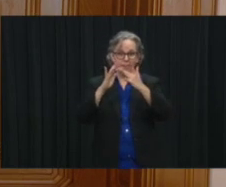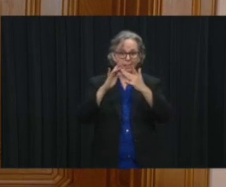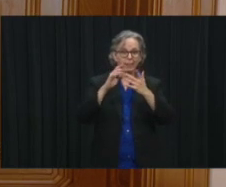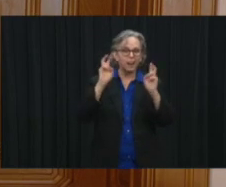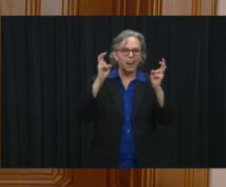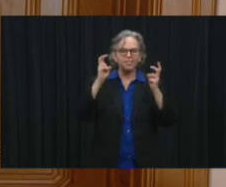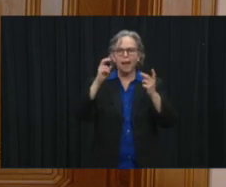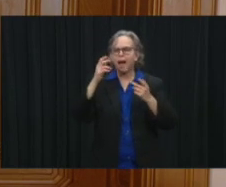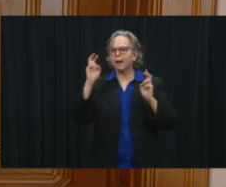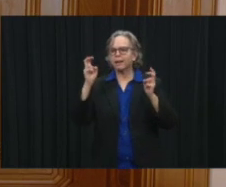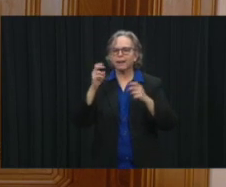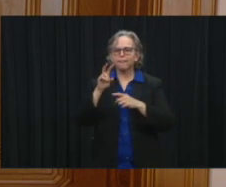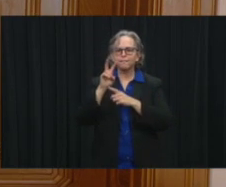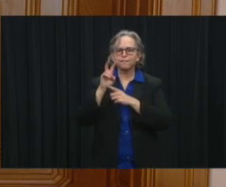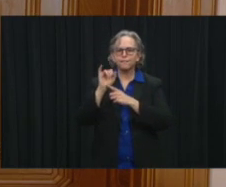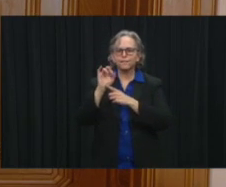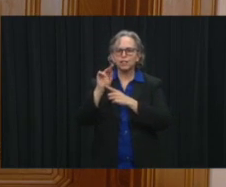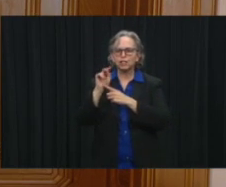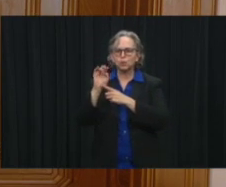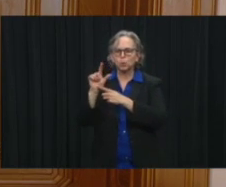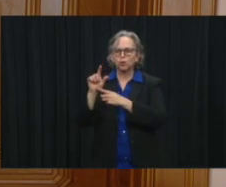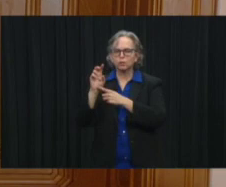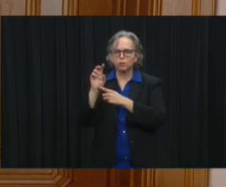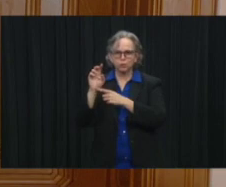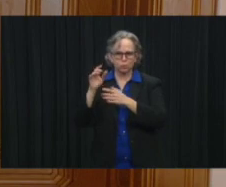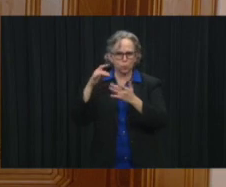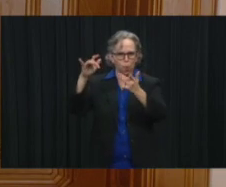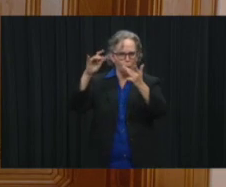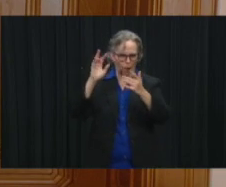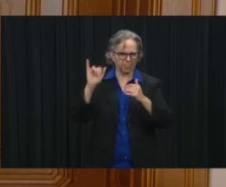ohio.org/support-local-Ohio. Let me do that again,